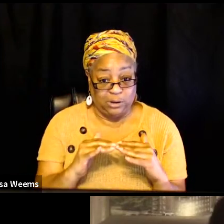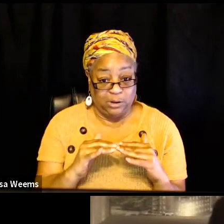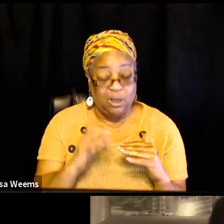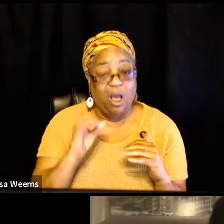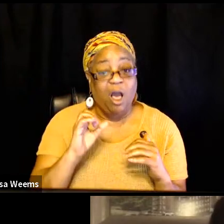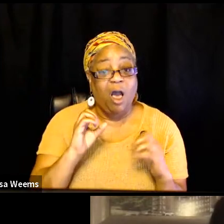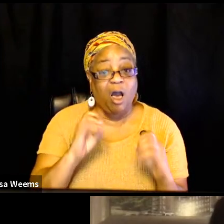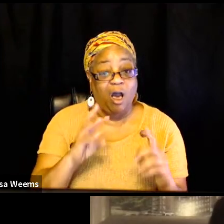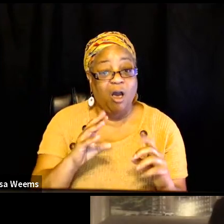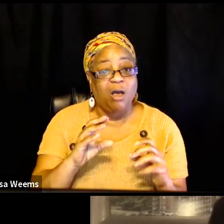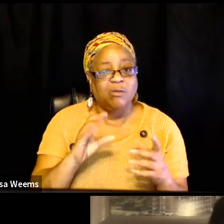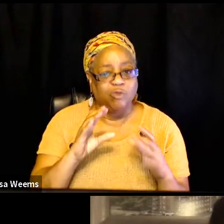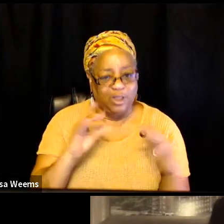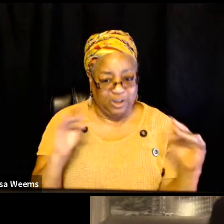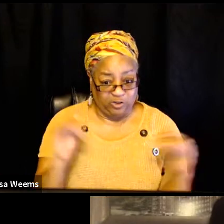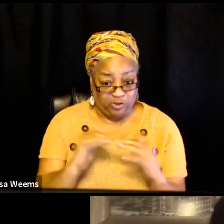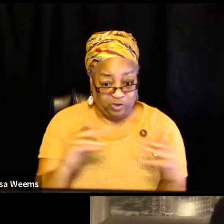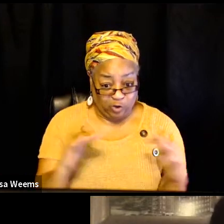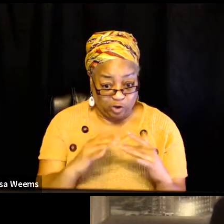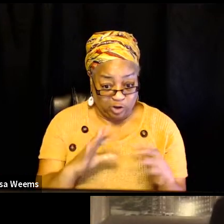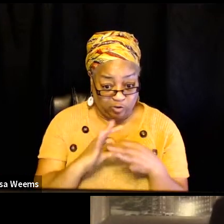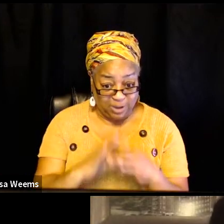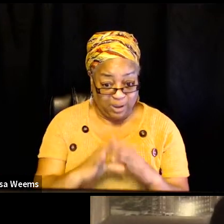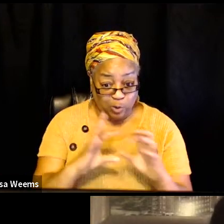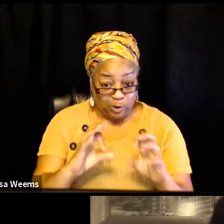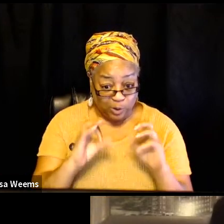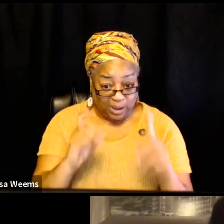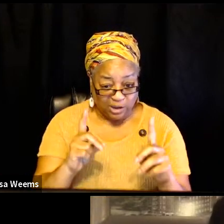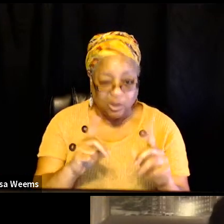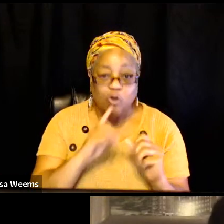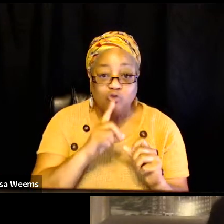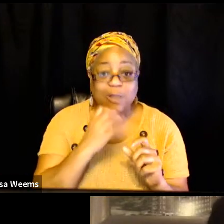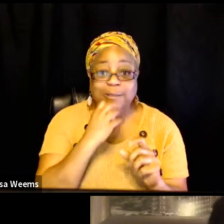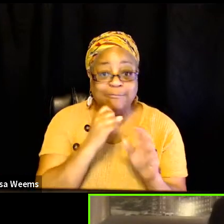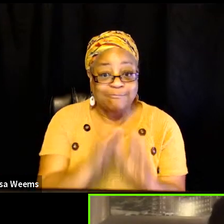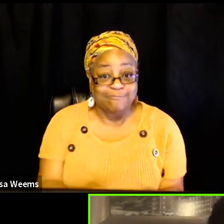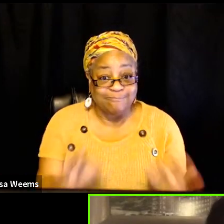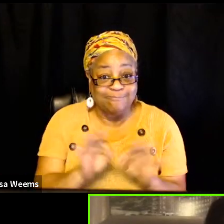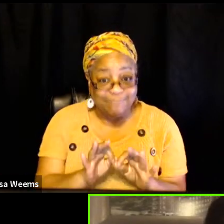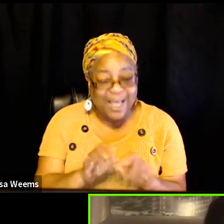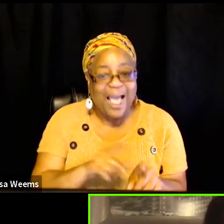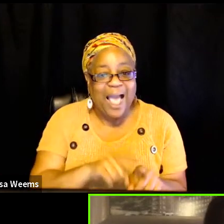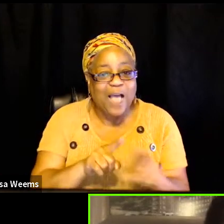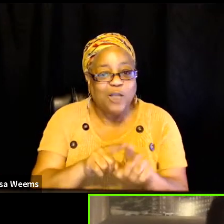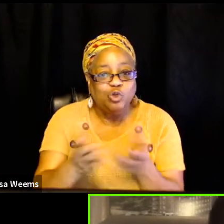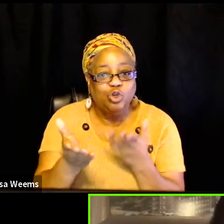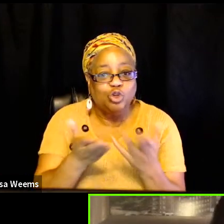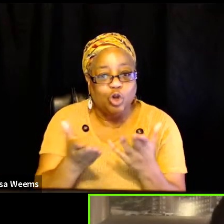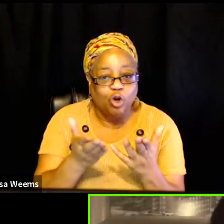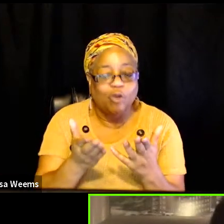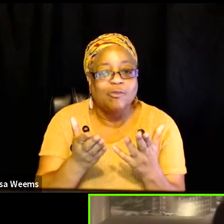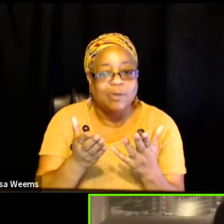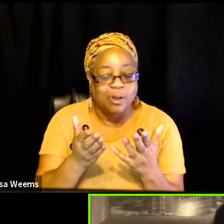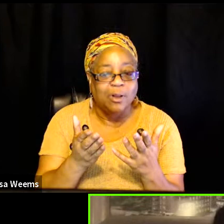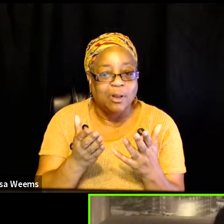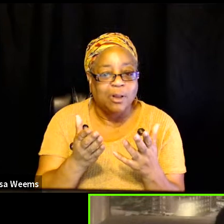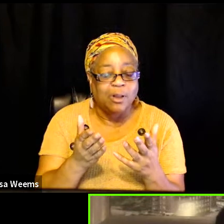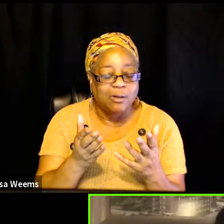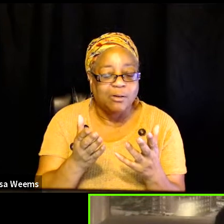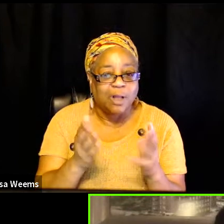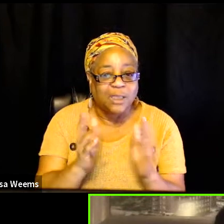education is really, really crucial as you try to serve a diverse public. Yeah, I think I definitely agree with Pablo.